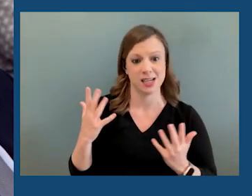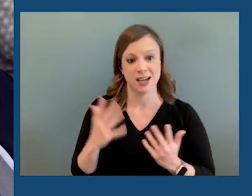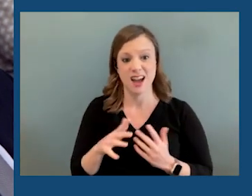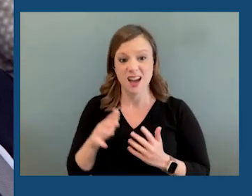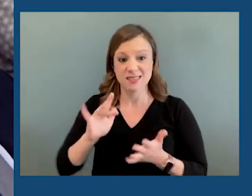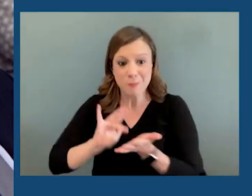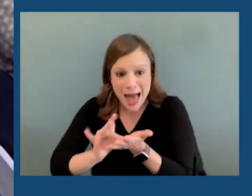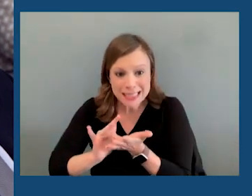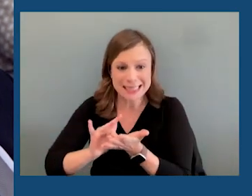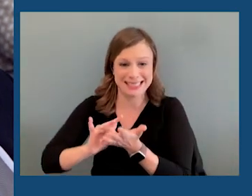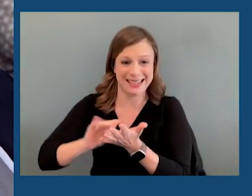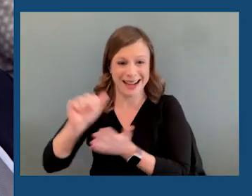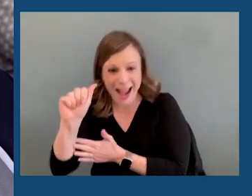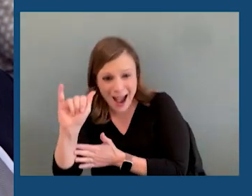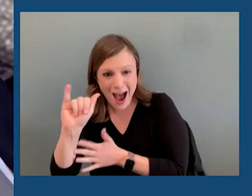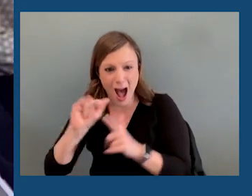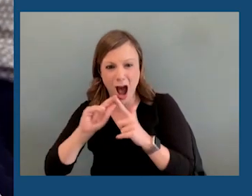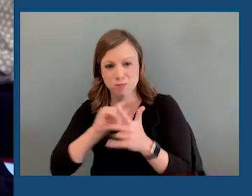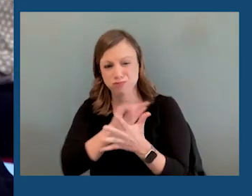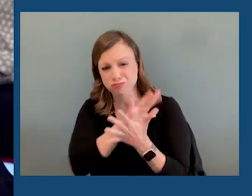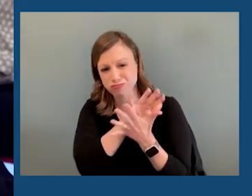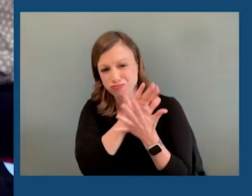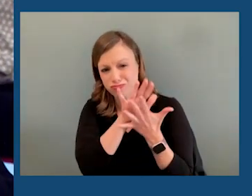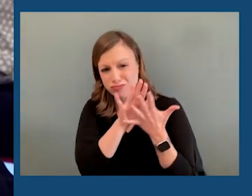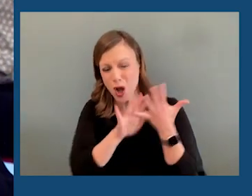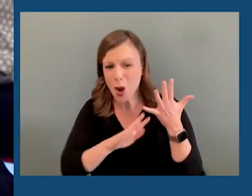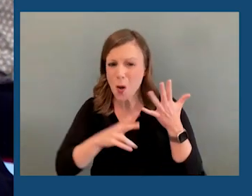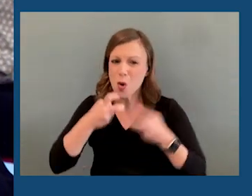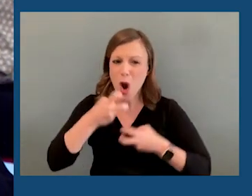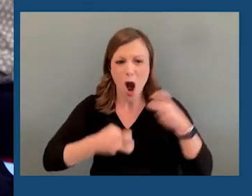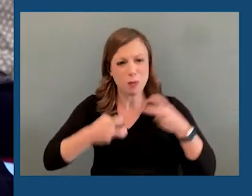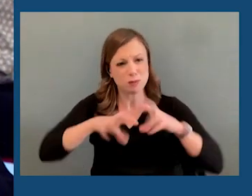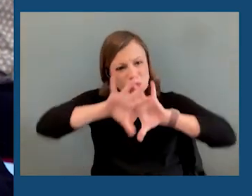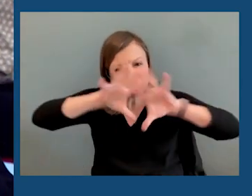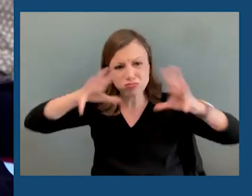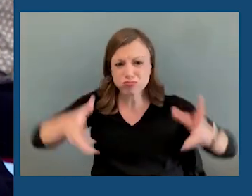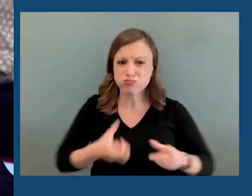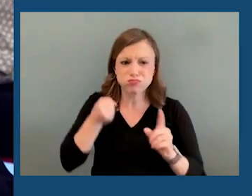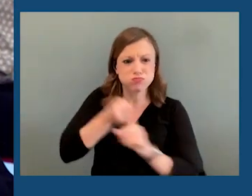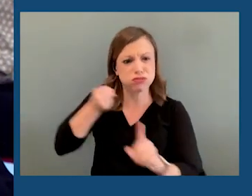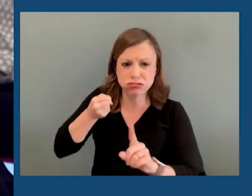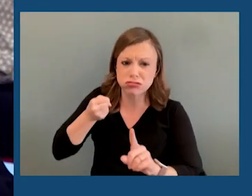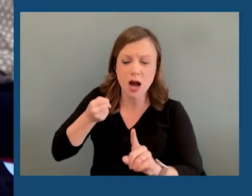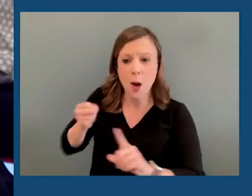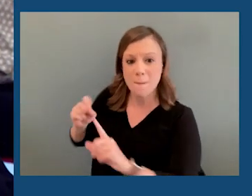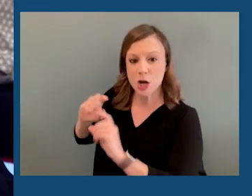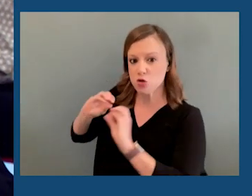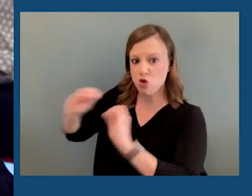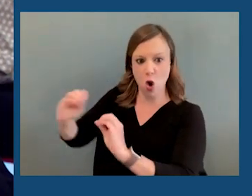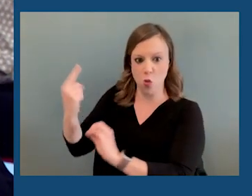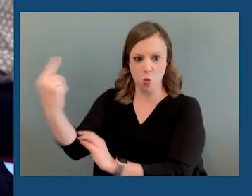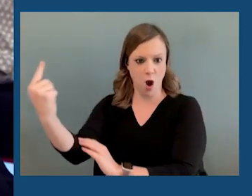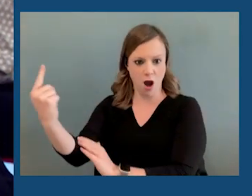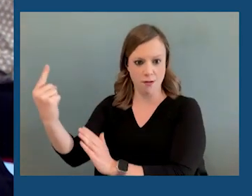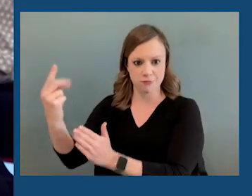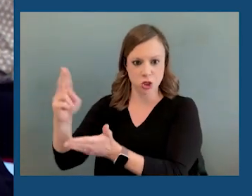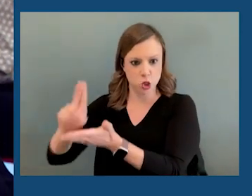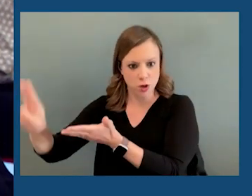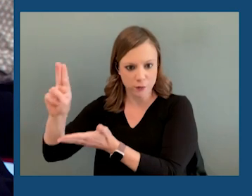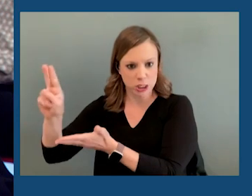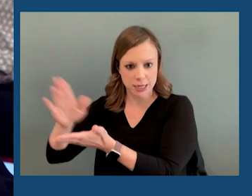all of these problems. These are such large scale that no academic institution, single institution, will have the capacity to